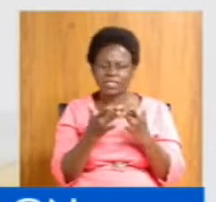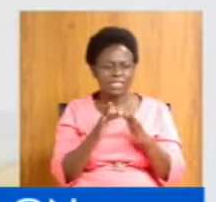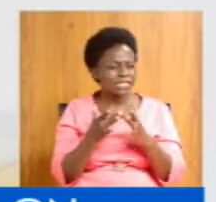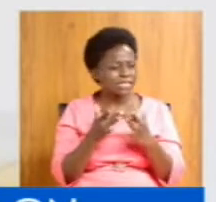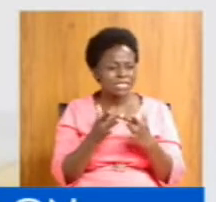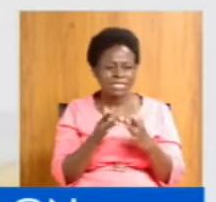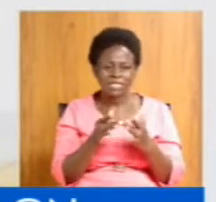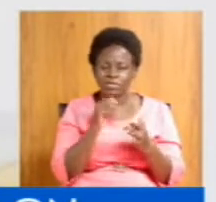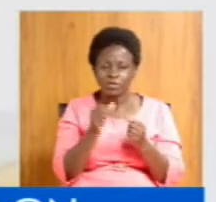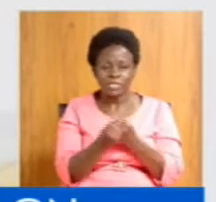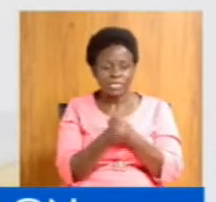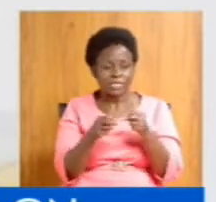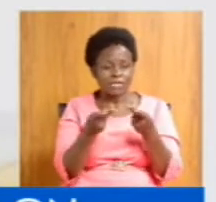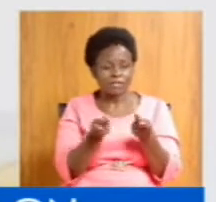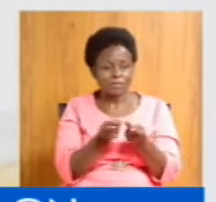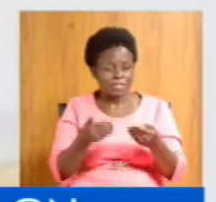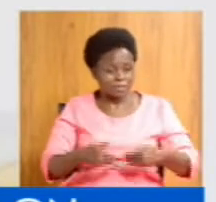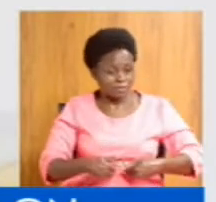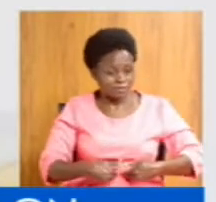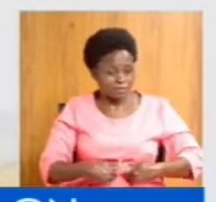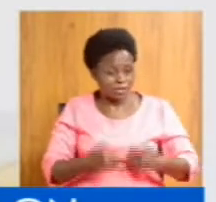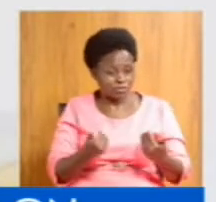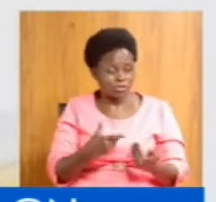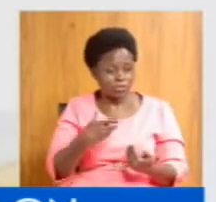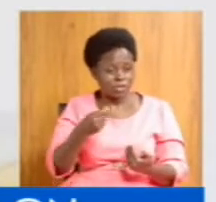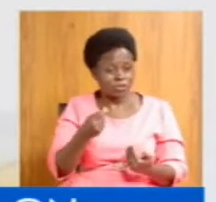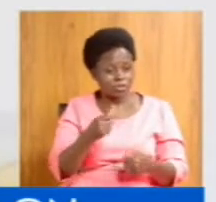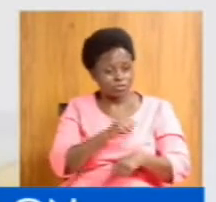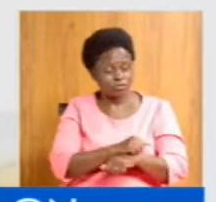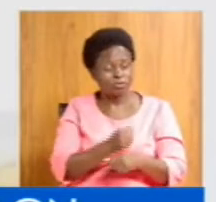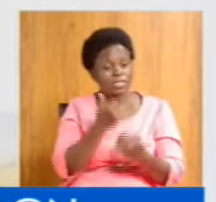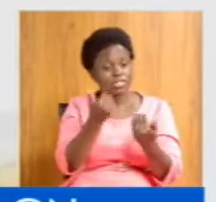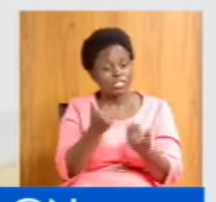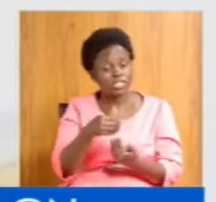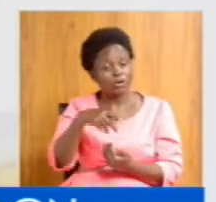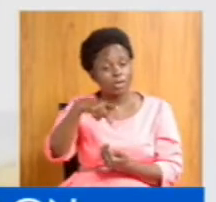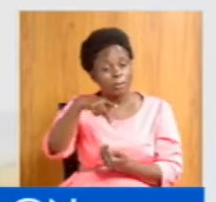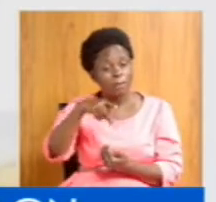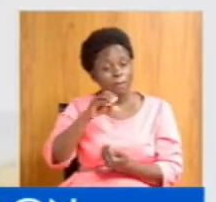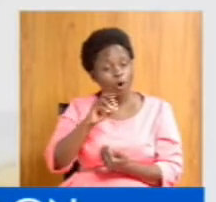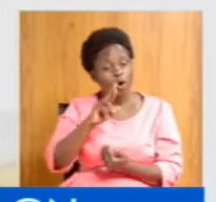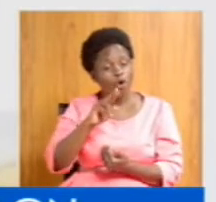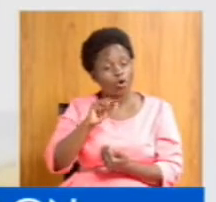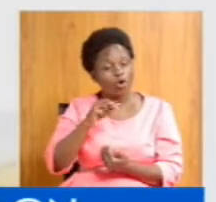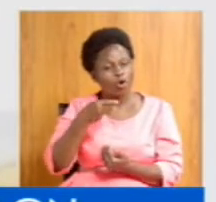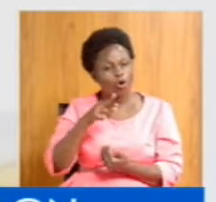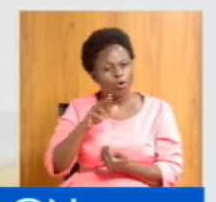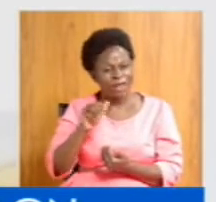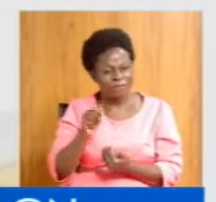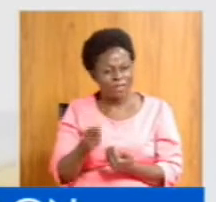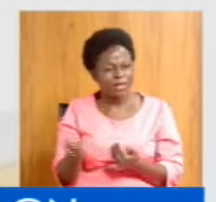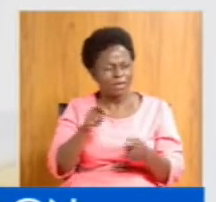is not necessarily a safe space. For example, for young kids are going to go and find child pornography online. So we are coming in to moderate the